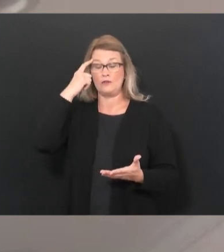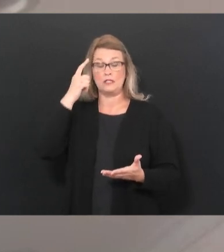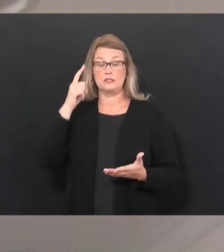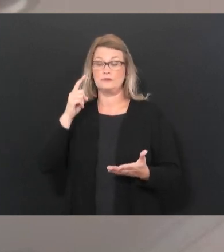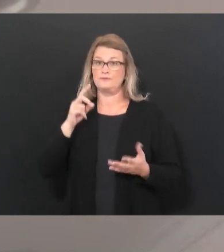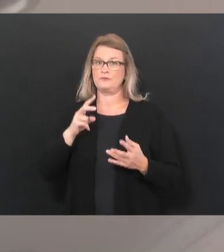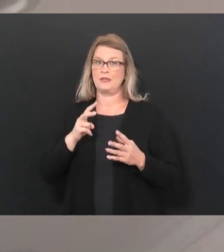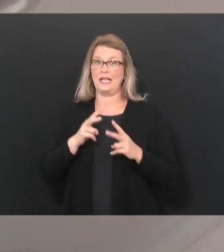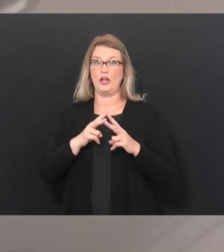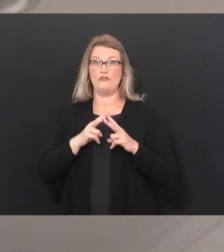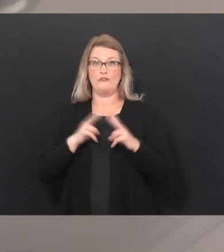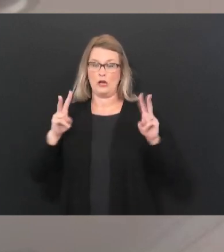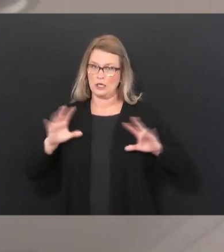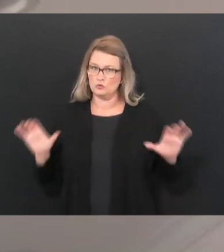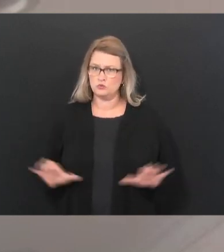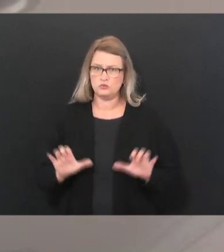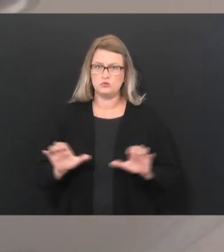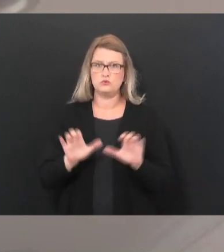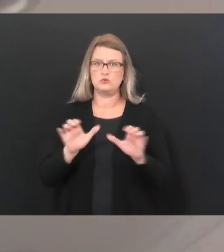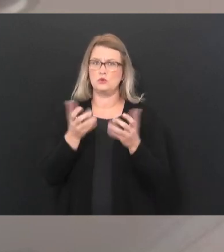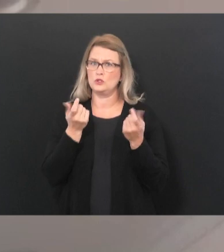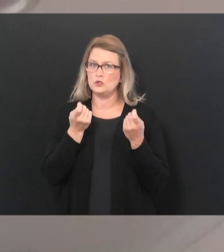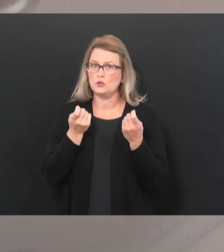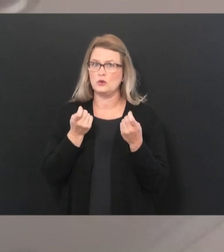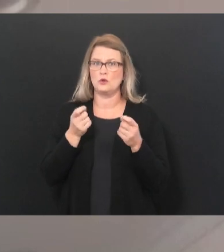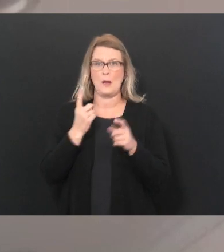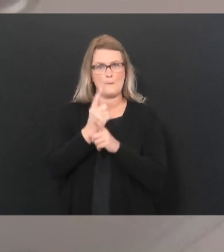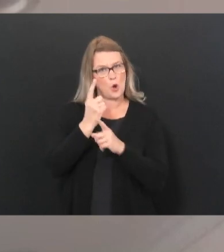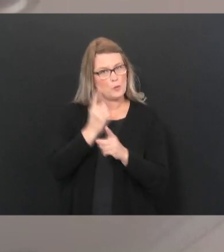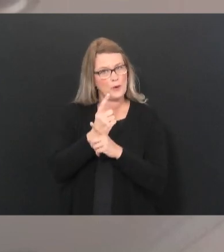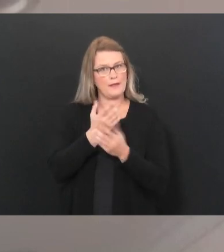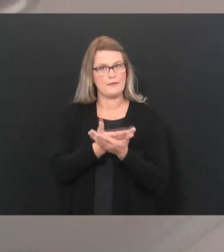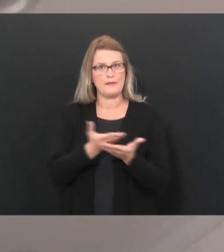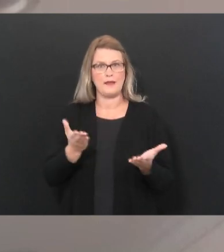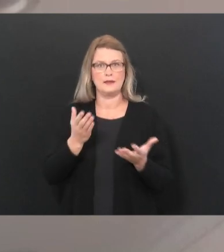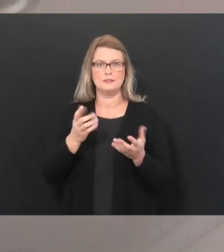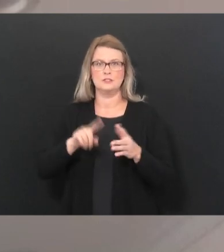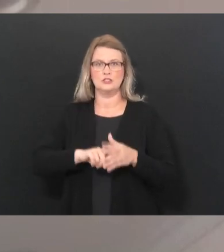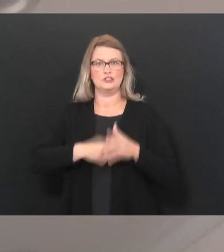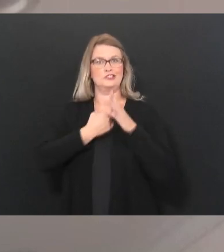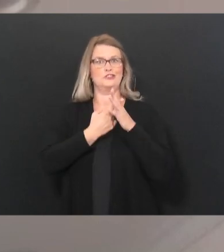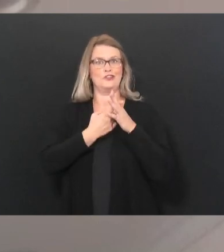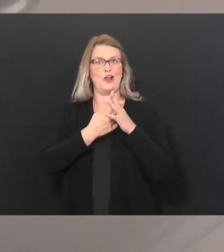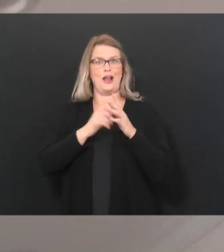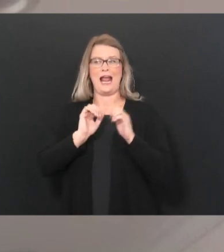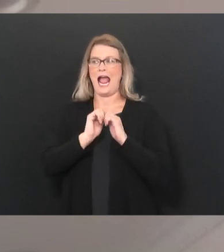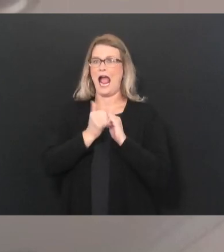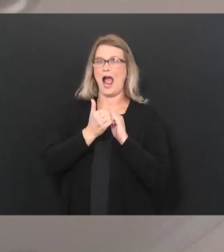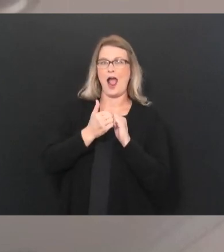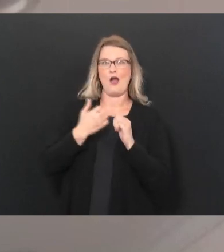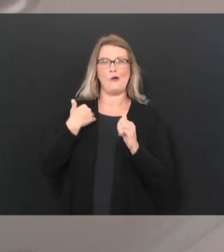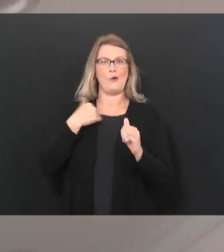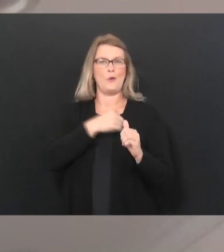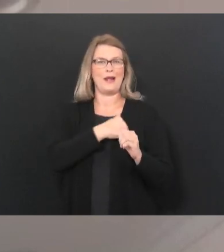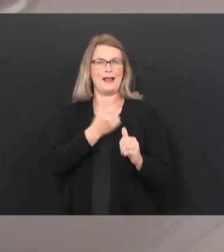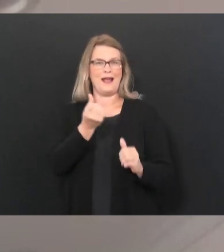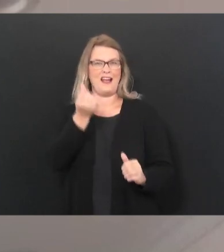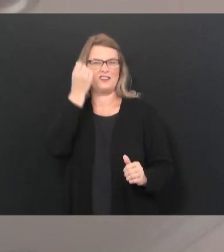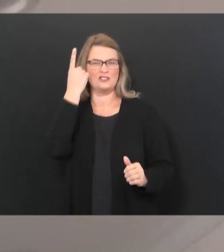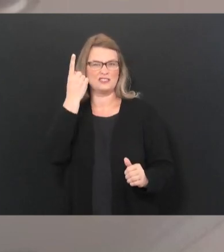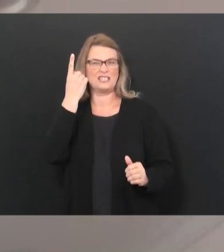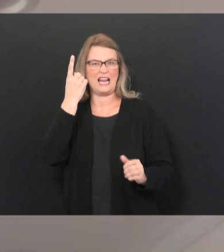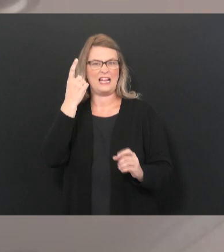very aggressive way and appropriate way to start to look at how we can understand